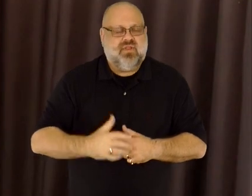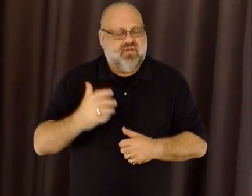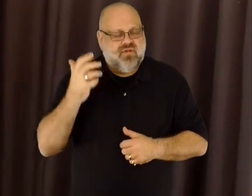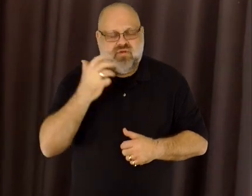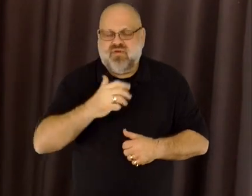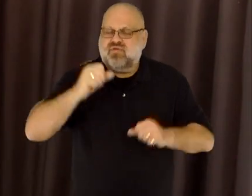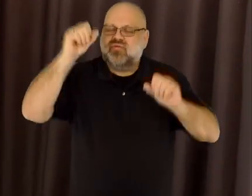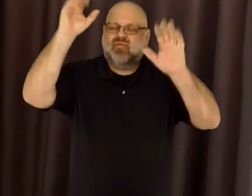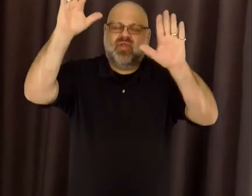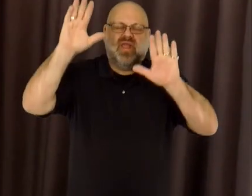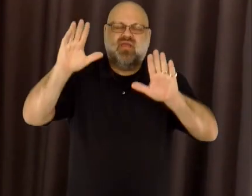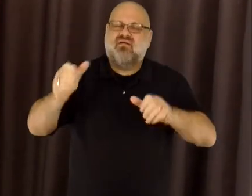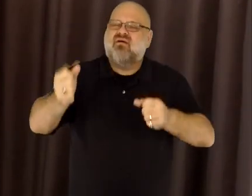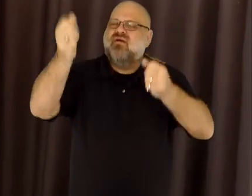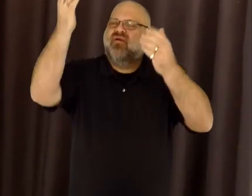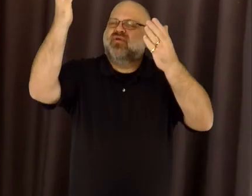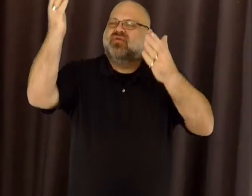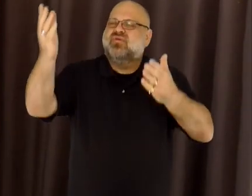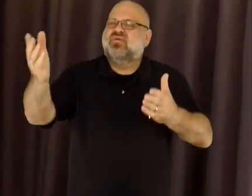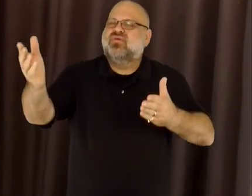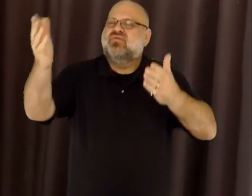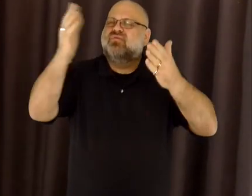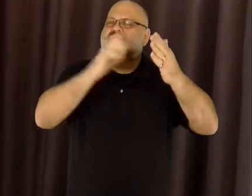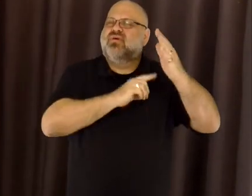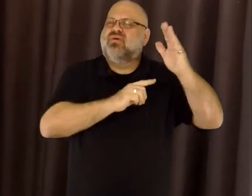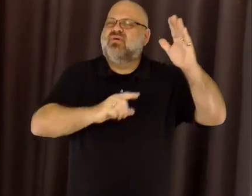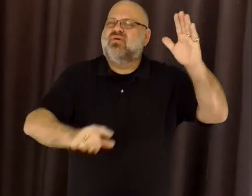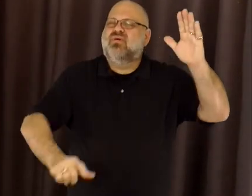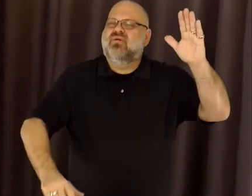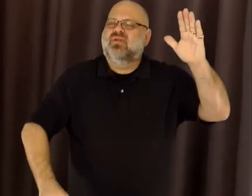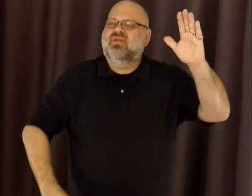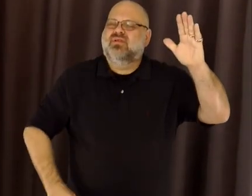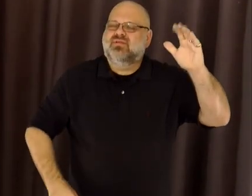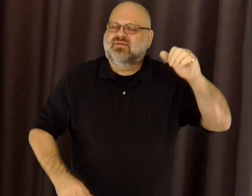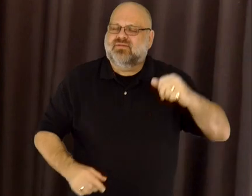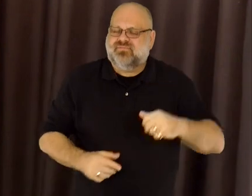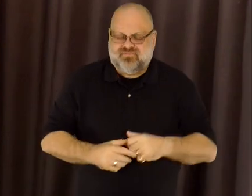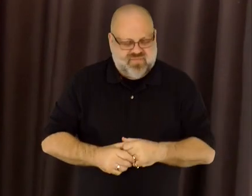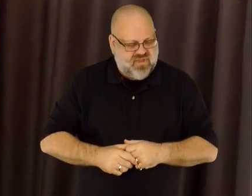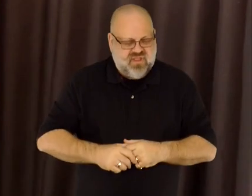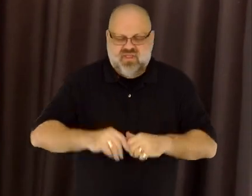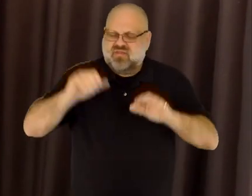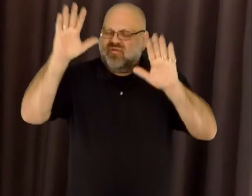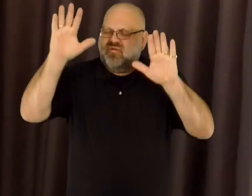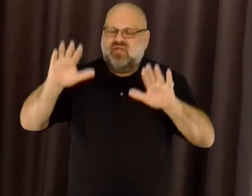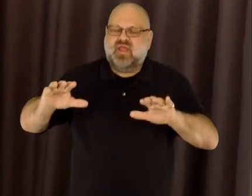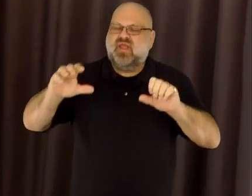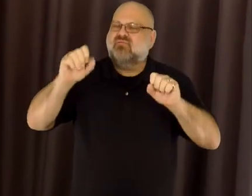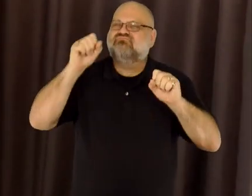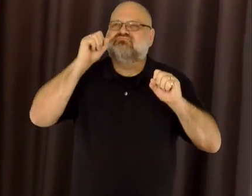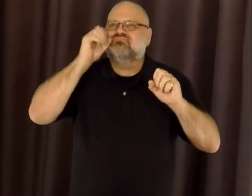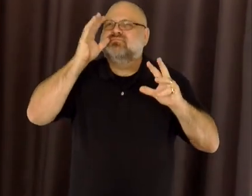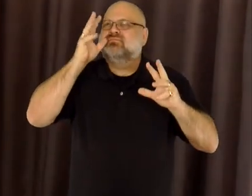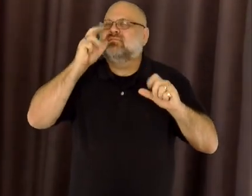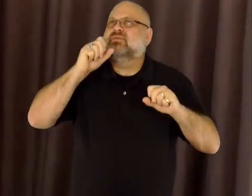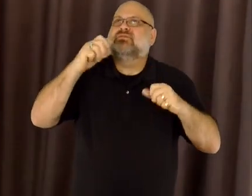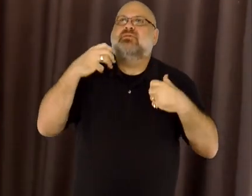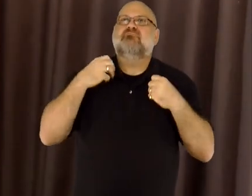Oh, great are you, Lord, great and awesome and mighty.